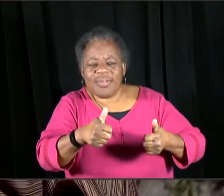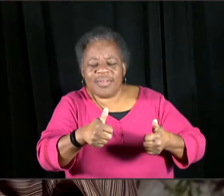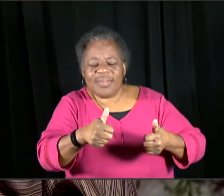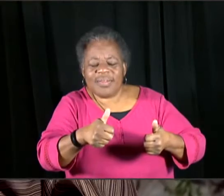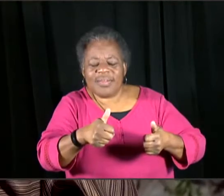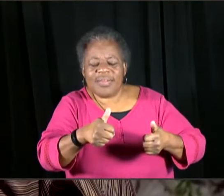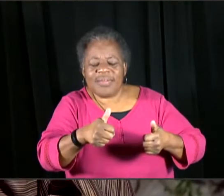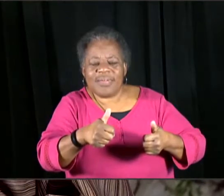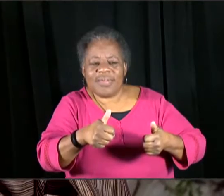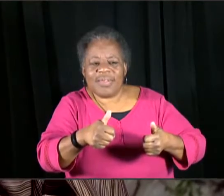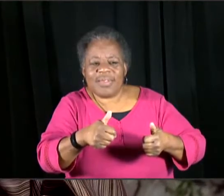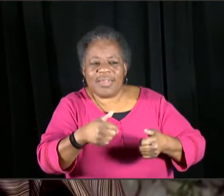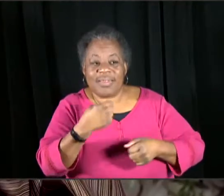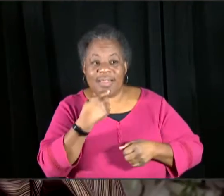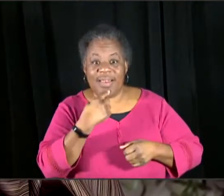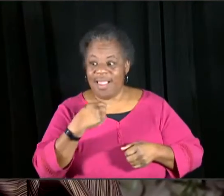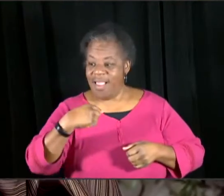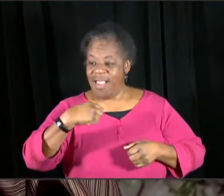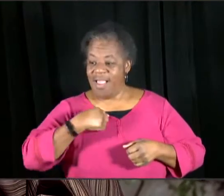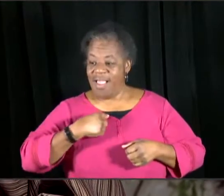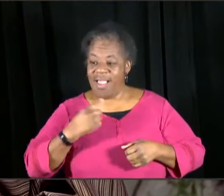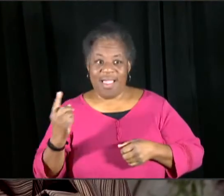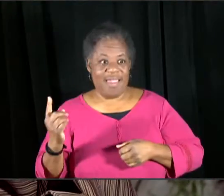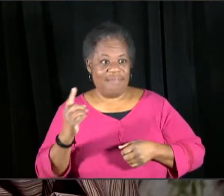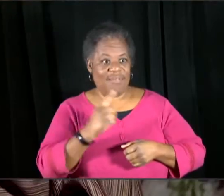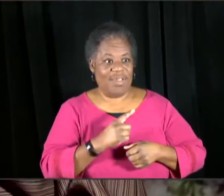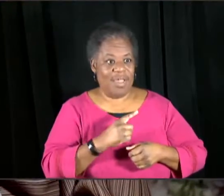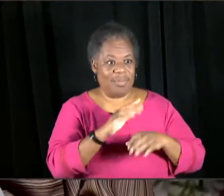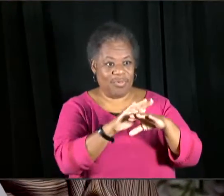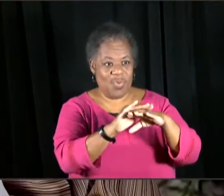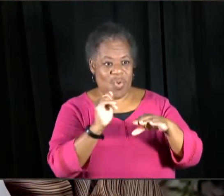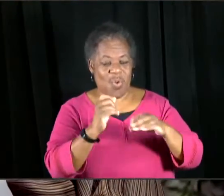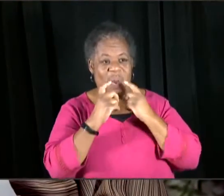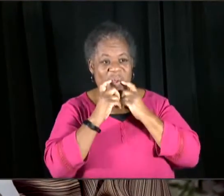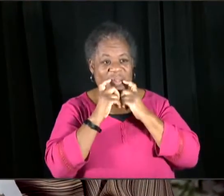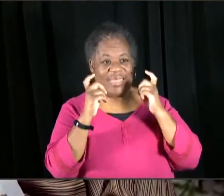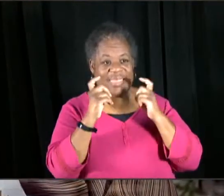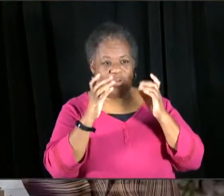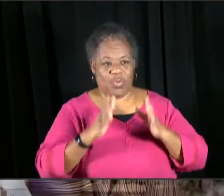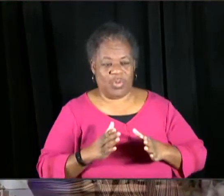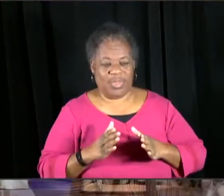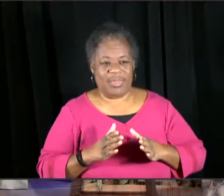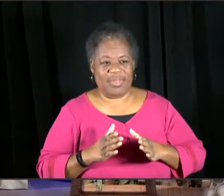said, "I have come to call sinners."